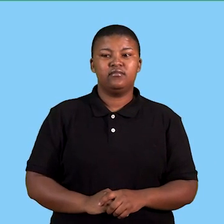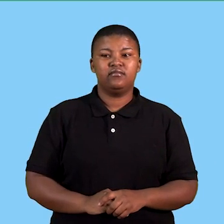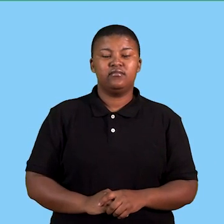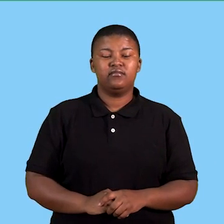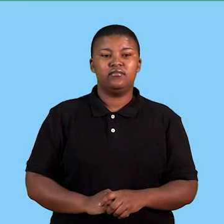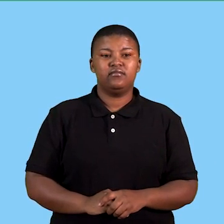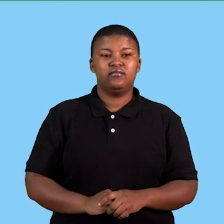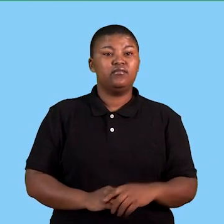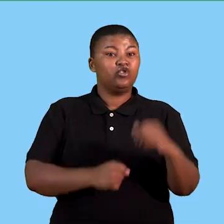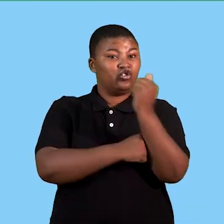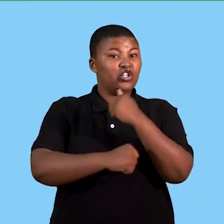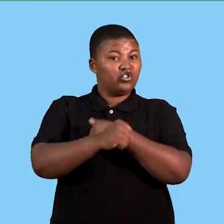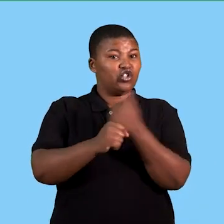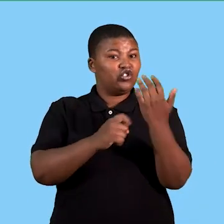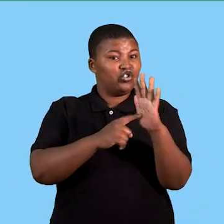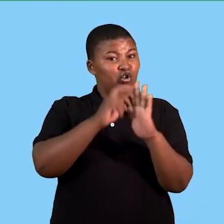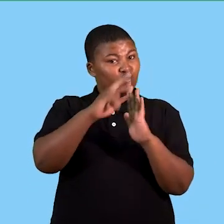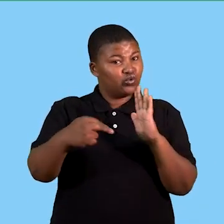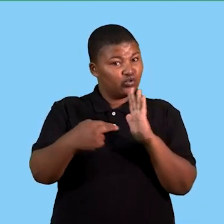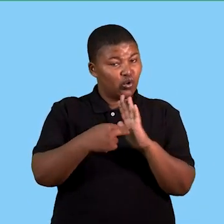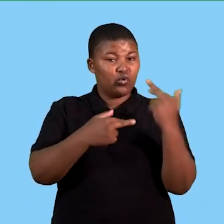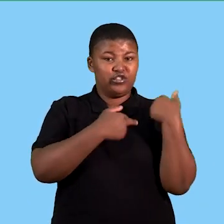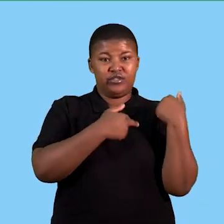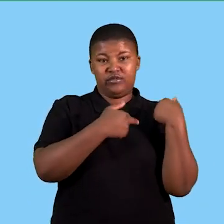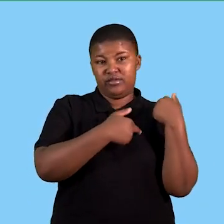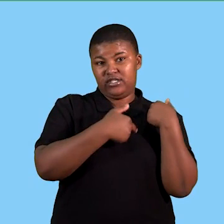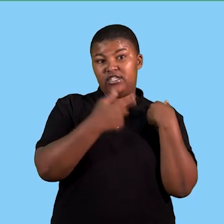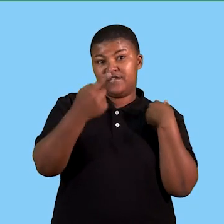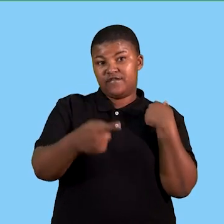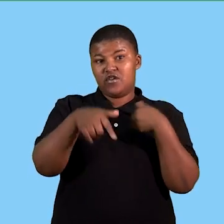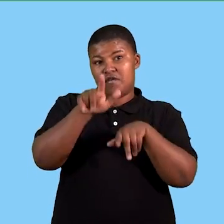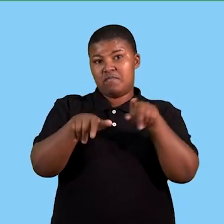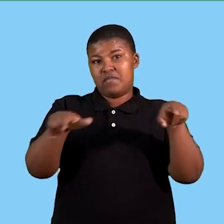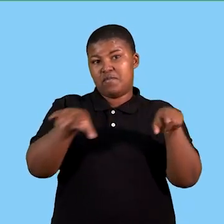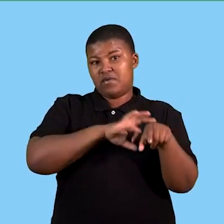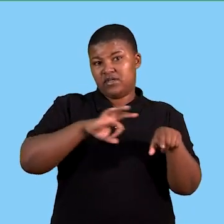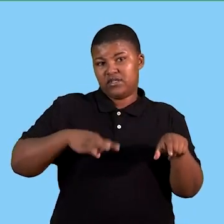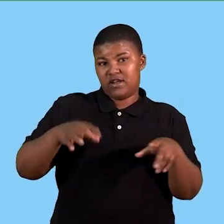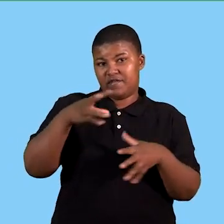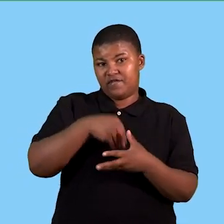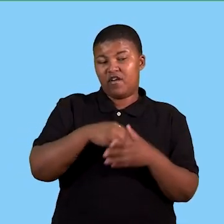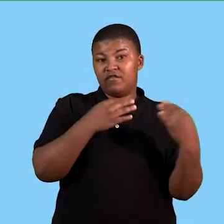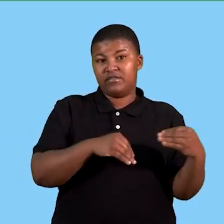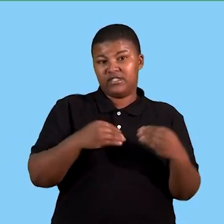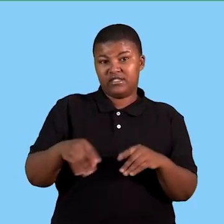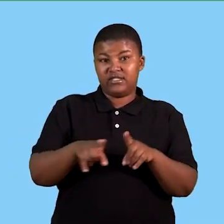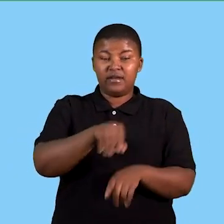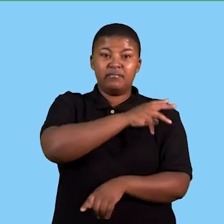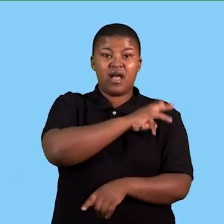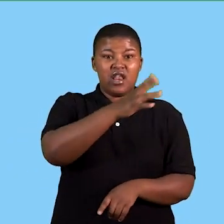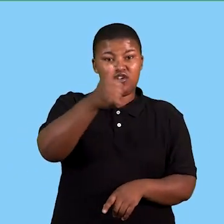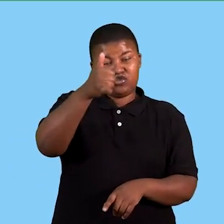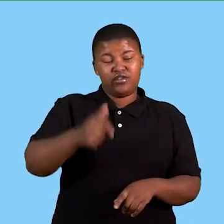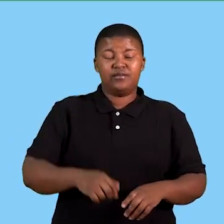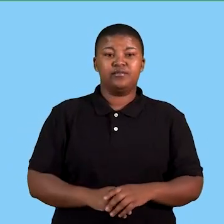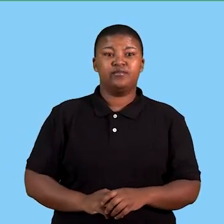the structure will show us the roles and the responsibilities of all the employees and